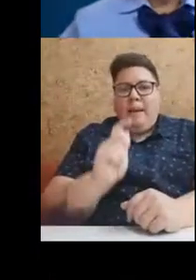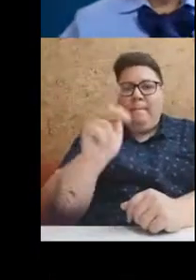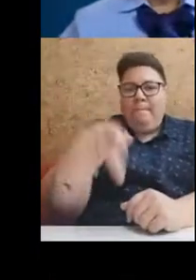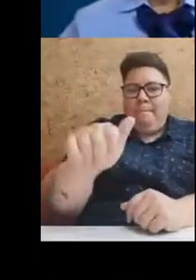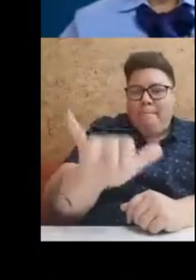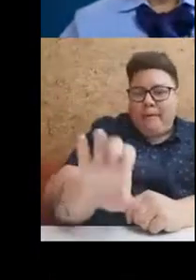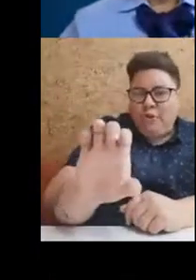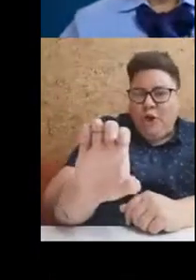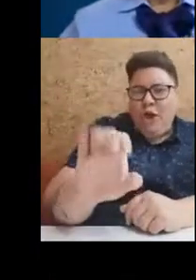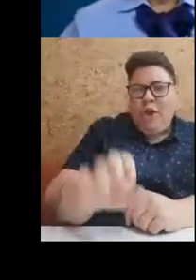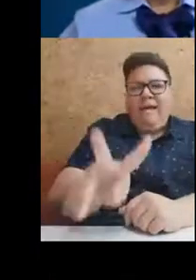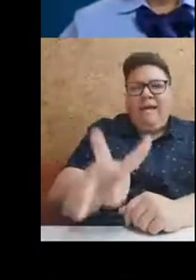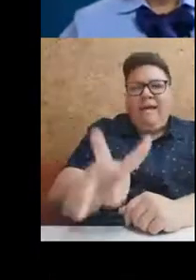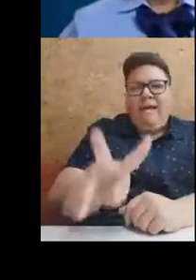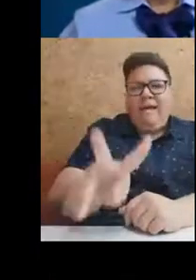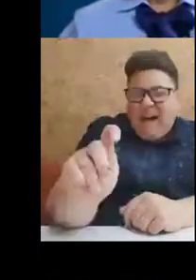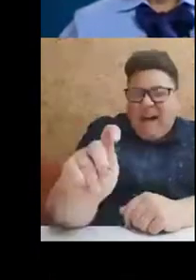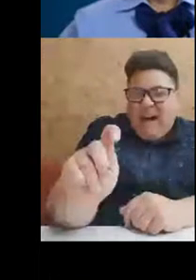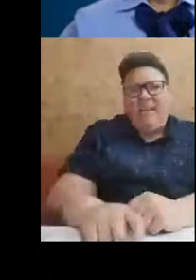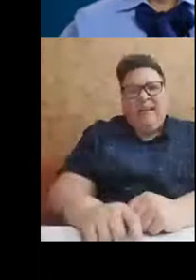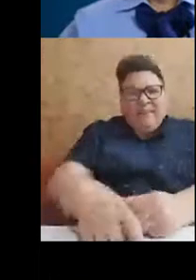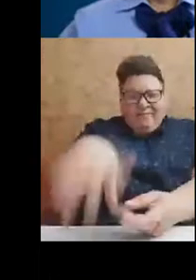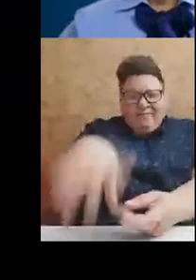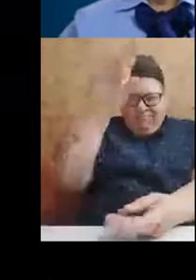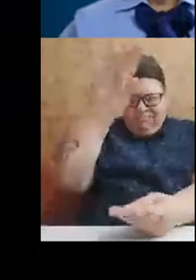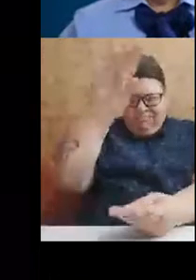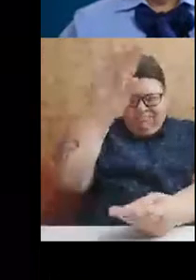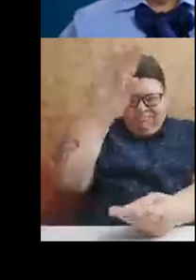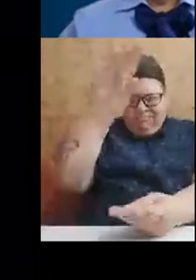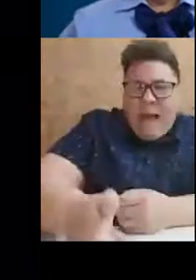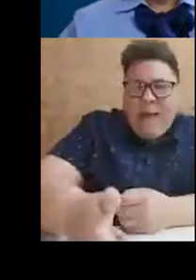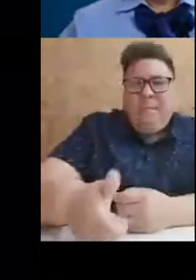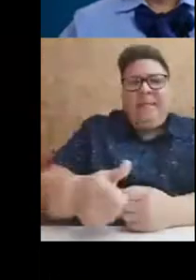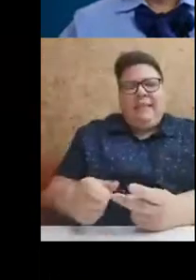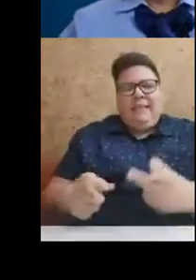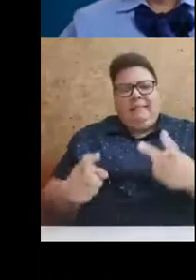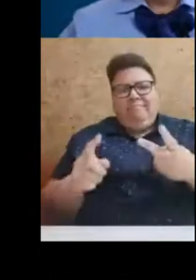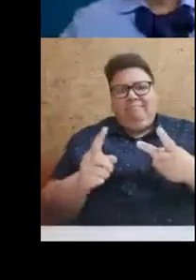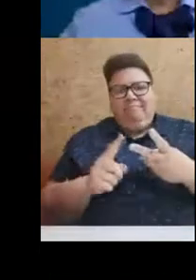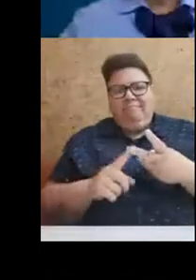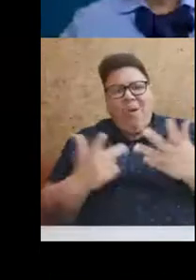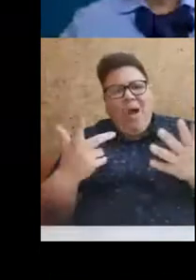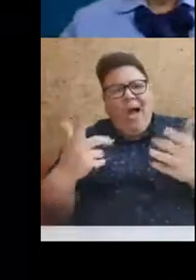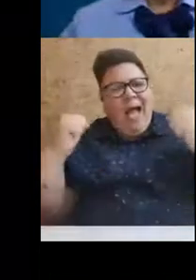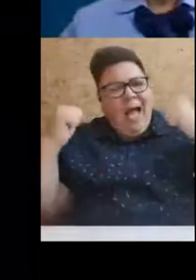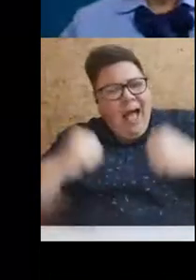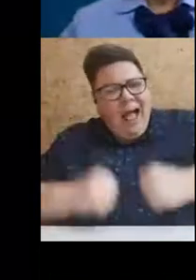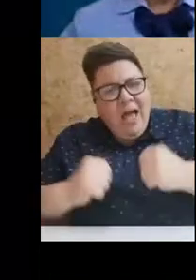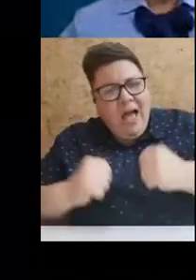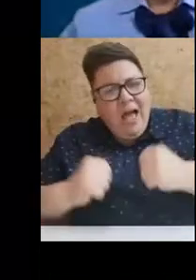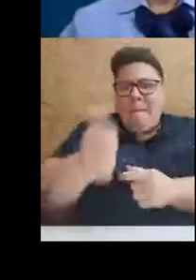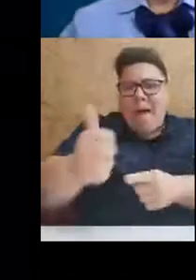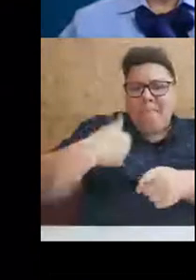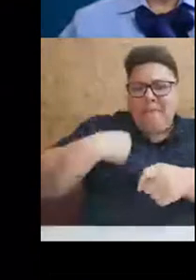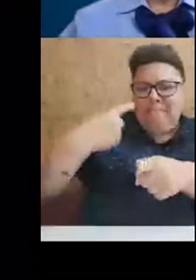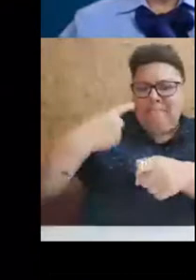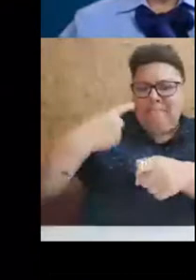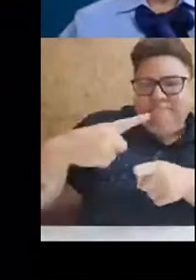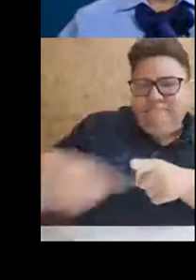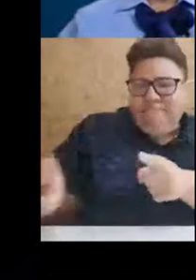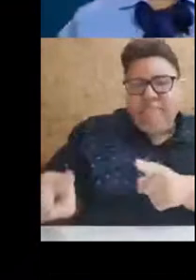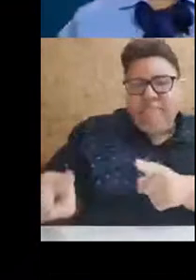VAT returns. You can make payments. You can even allow for payment arrangements. So that will be